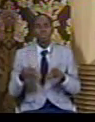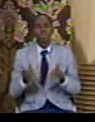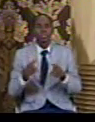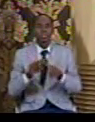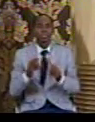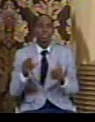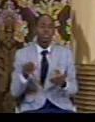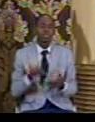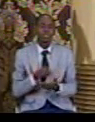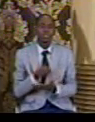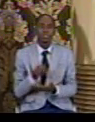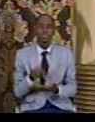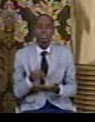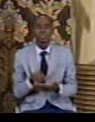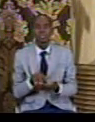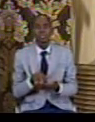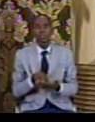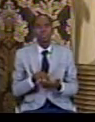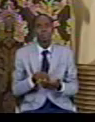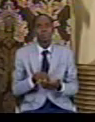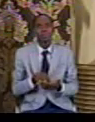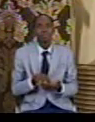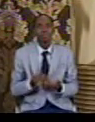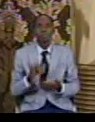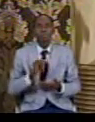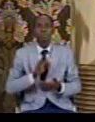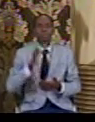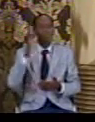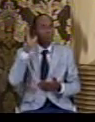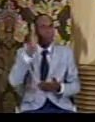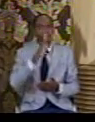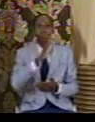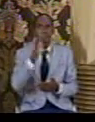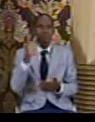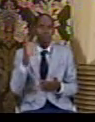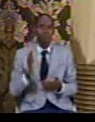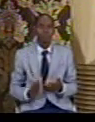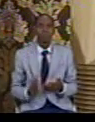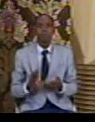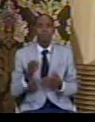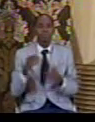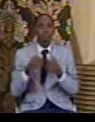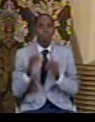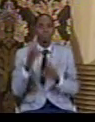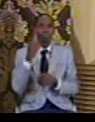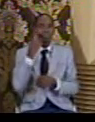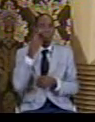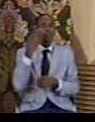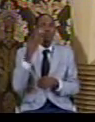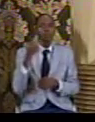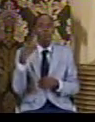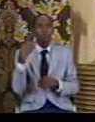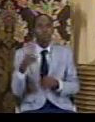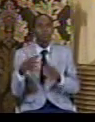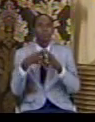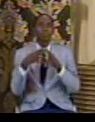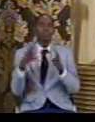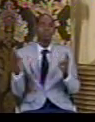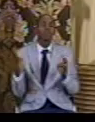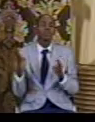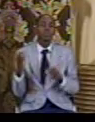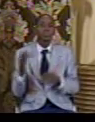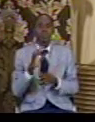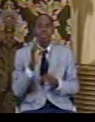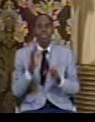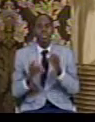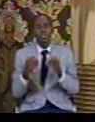but this. I shall never get sight of the gate of light if